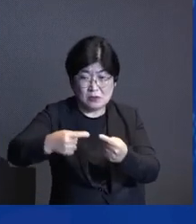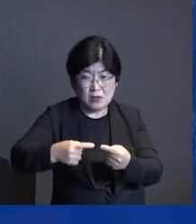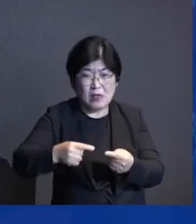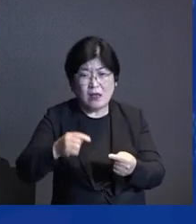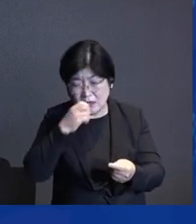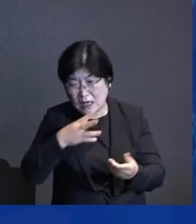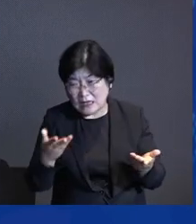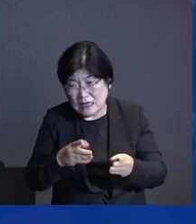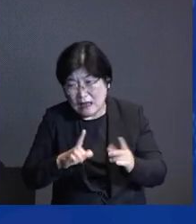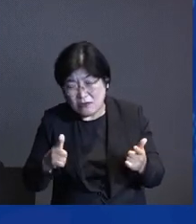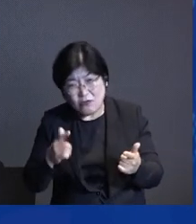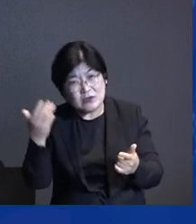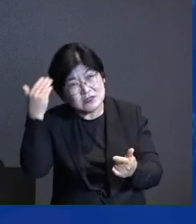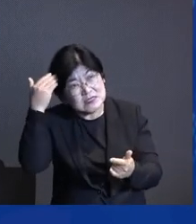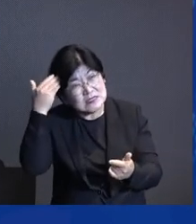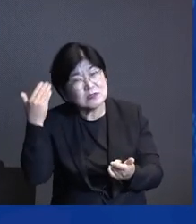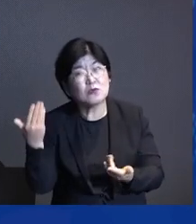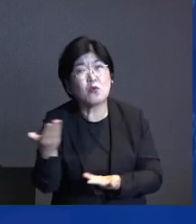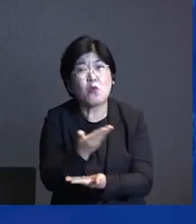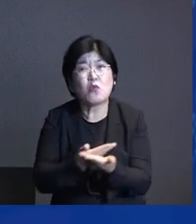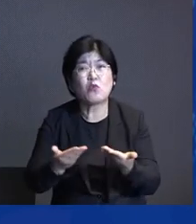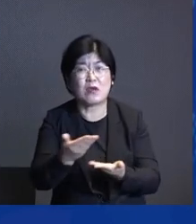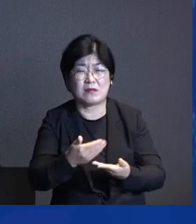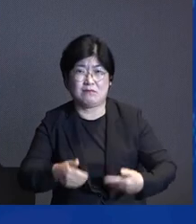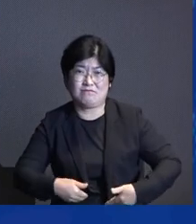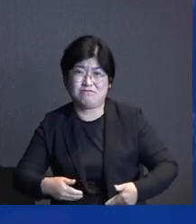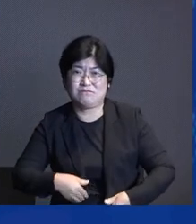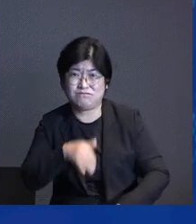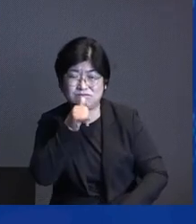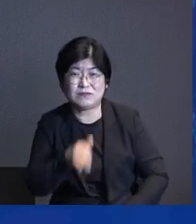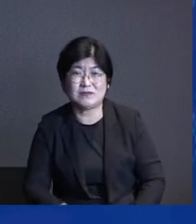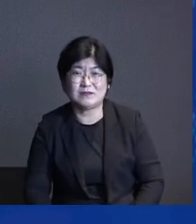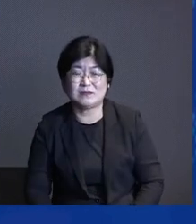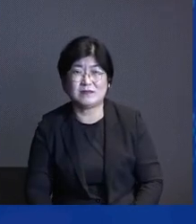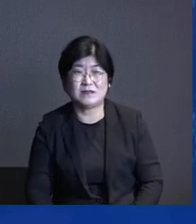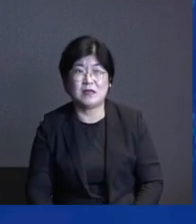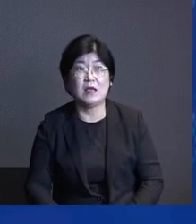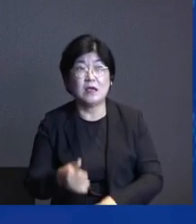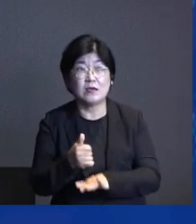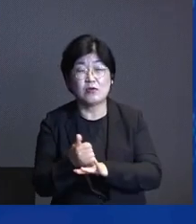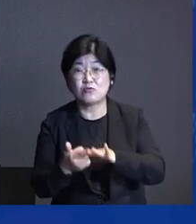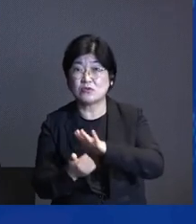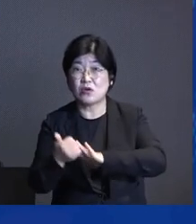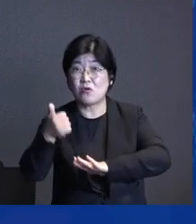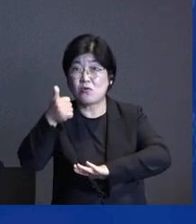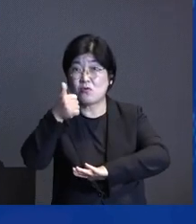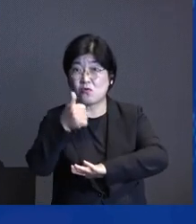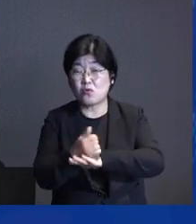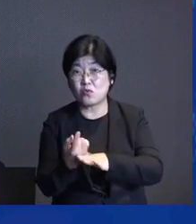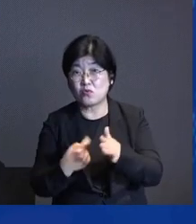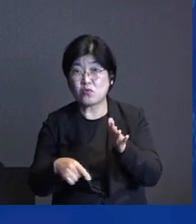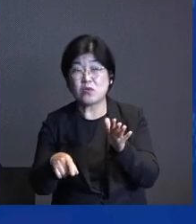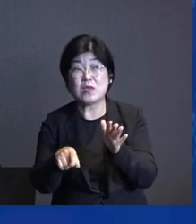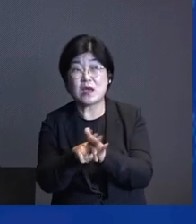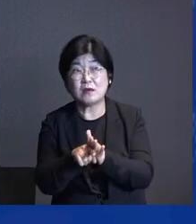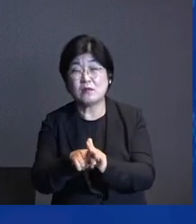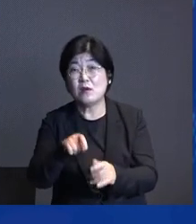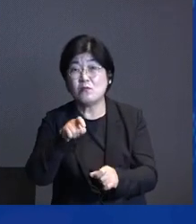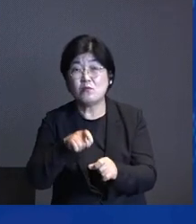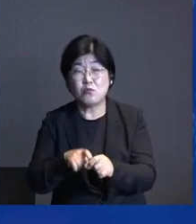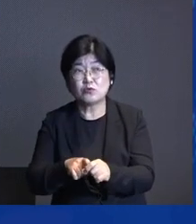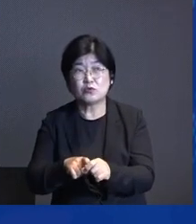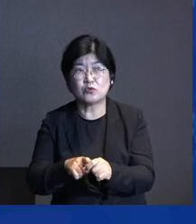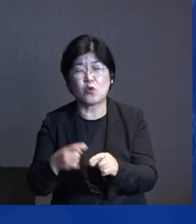we discuss so often. So I think this is the key success for for upgrade or for improve the program in